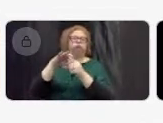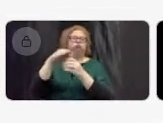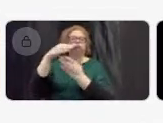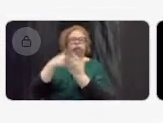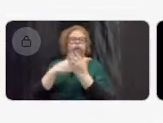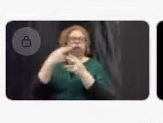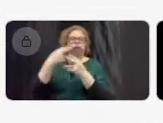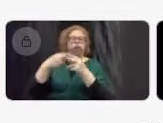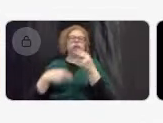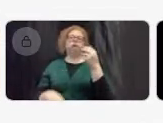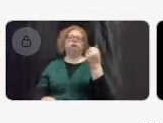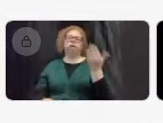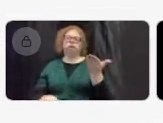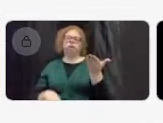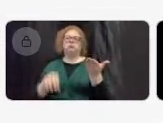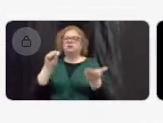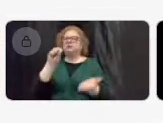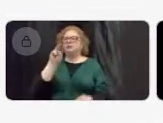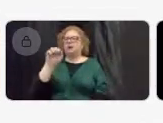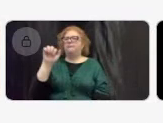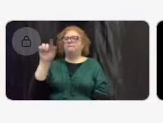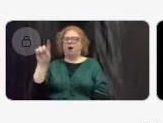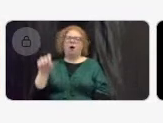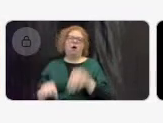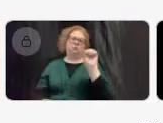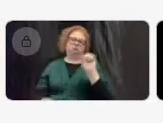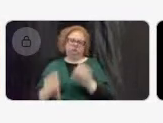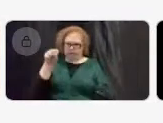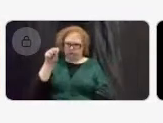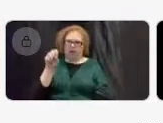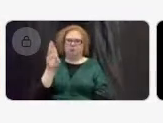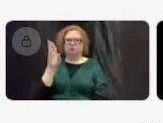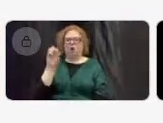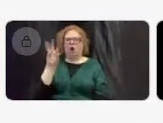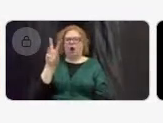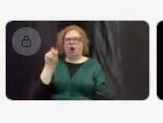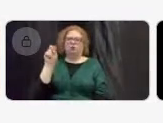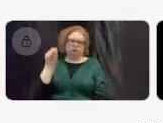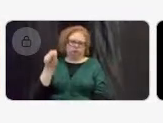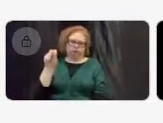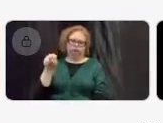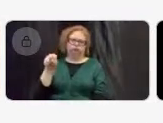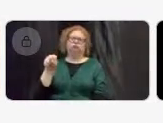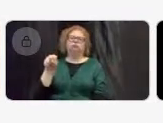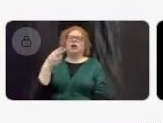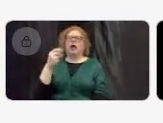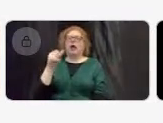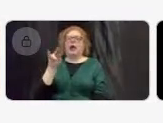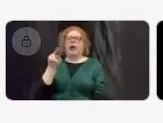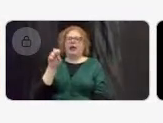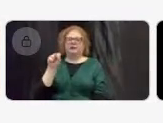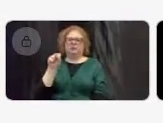please? Samad, Yes. Brown, Yes. Haynes,